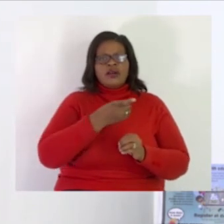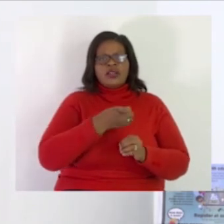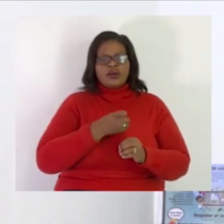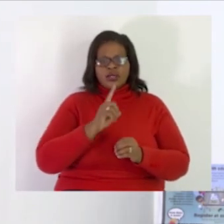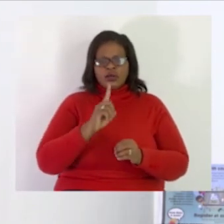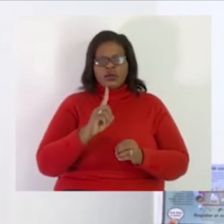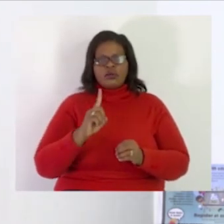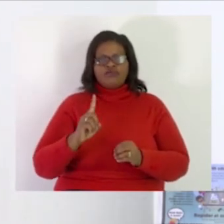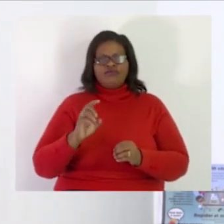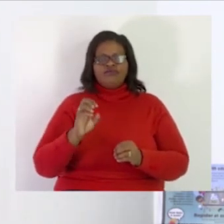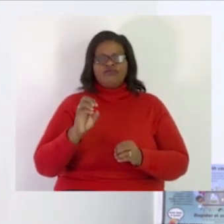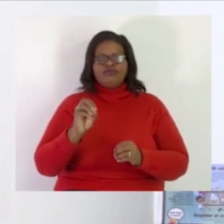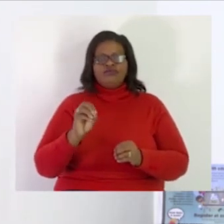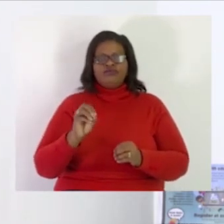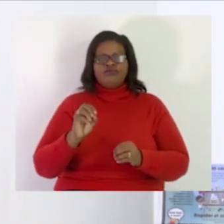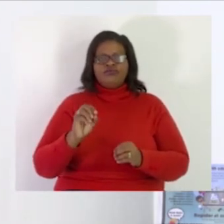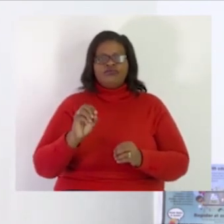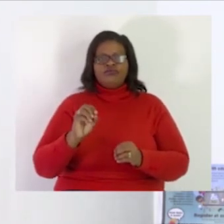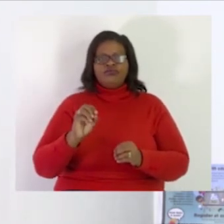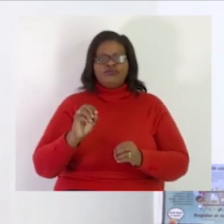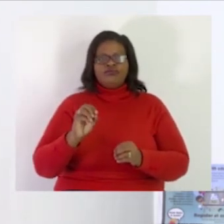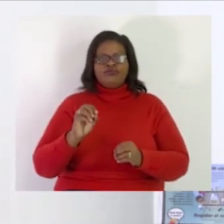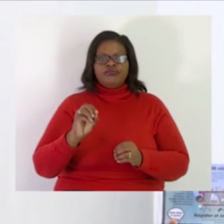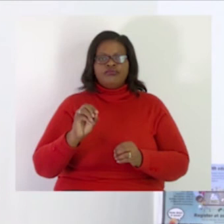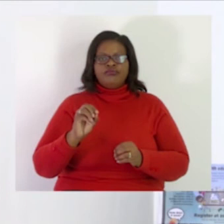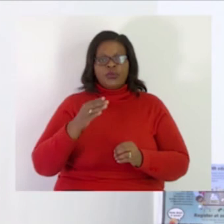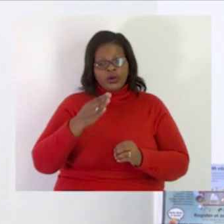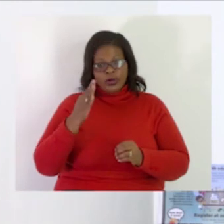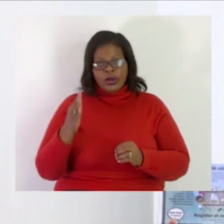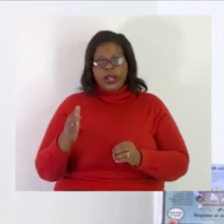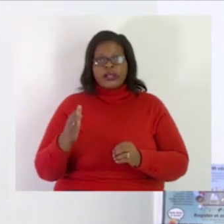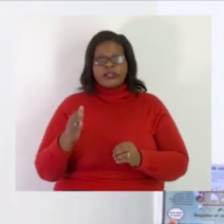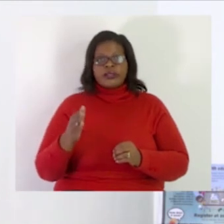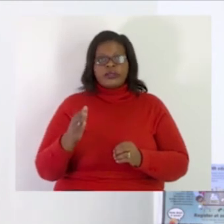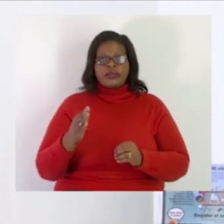11110. Maybe compare that to